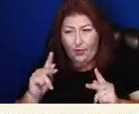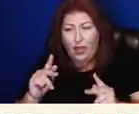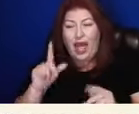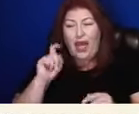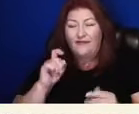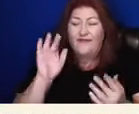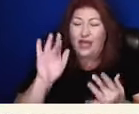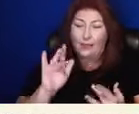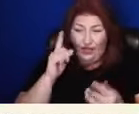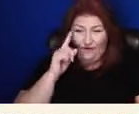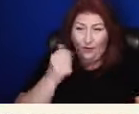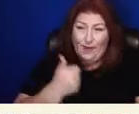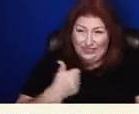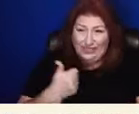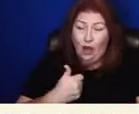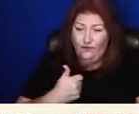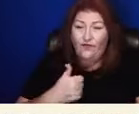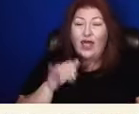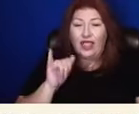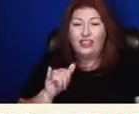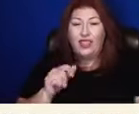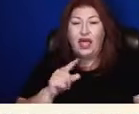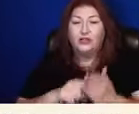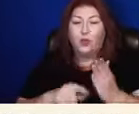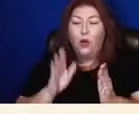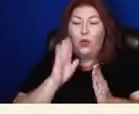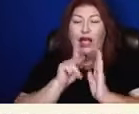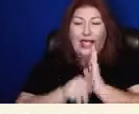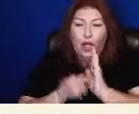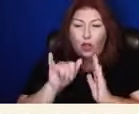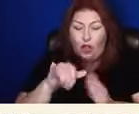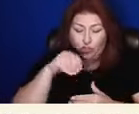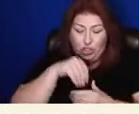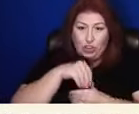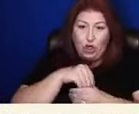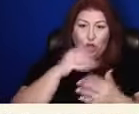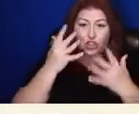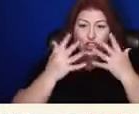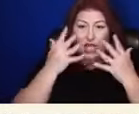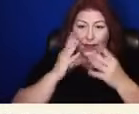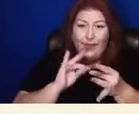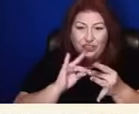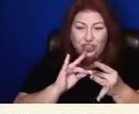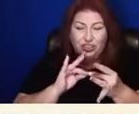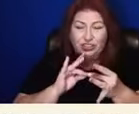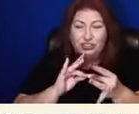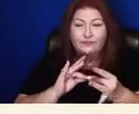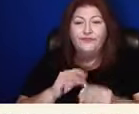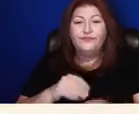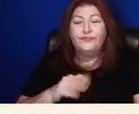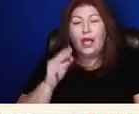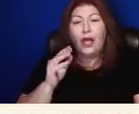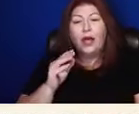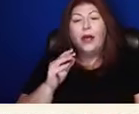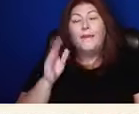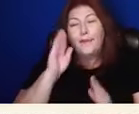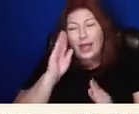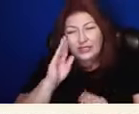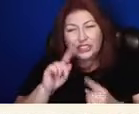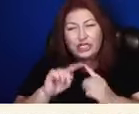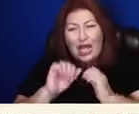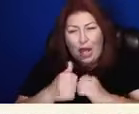myself. And that's what will kill those internal shame messages. So self-compassion, mindfulness, paying attention to how I'm